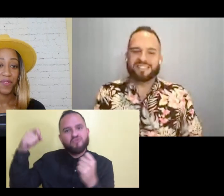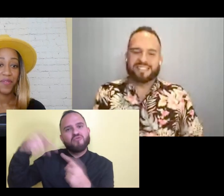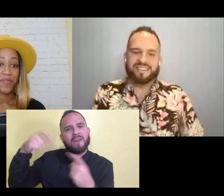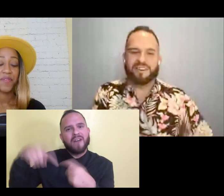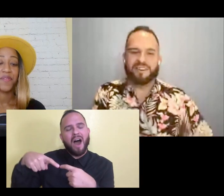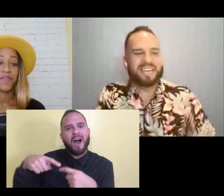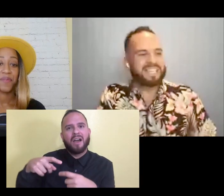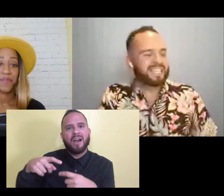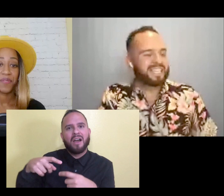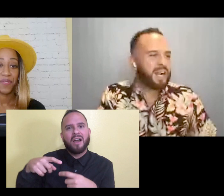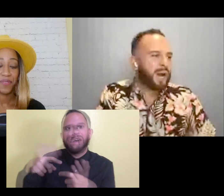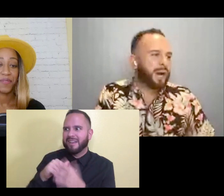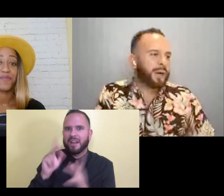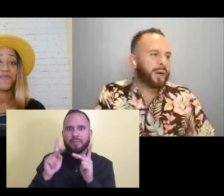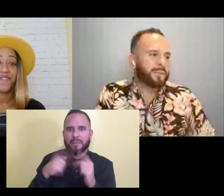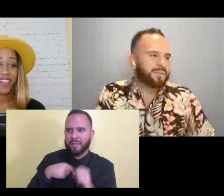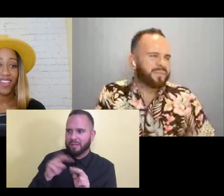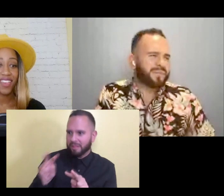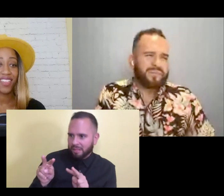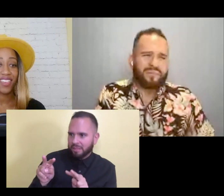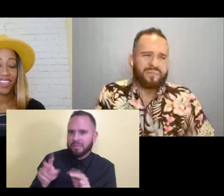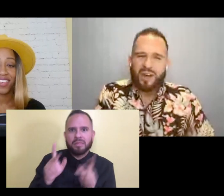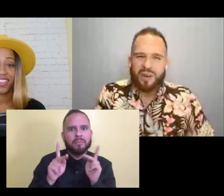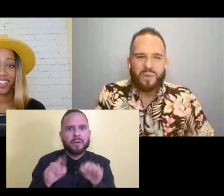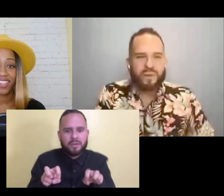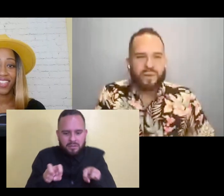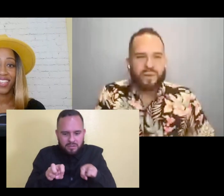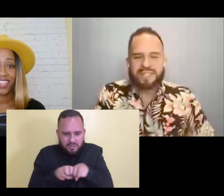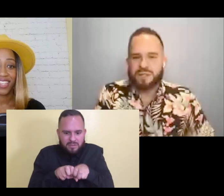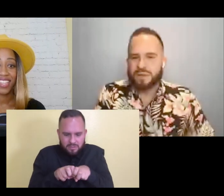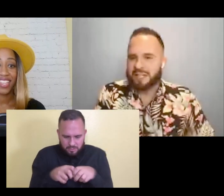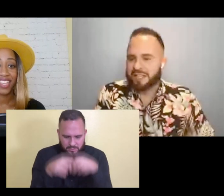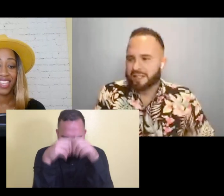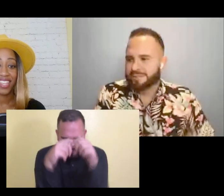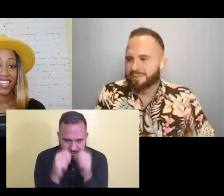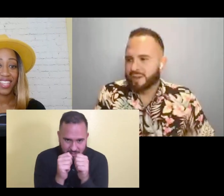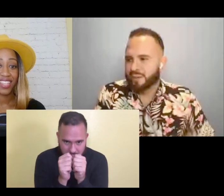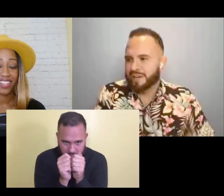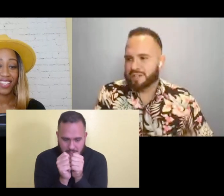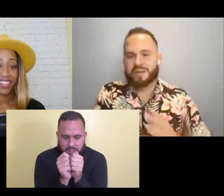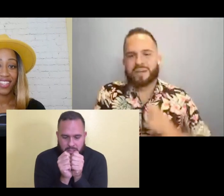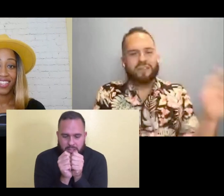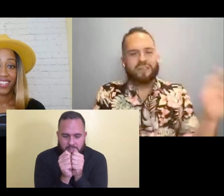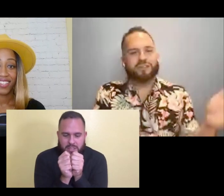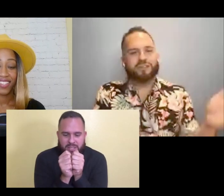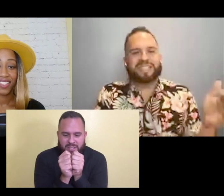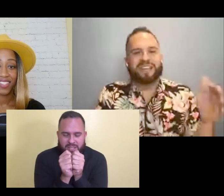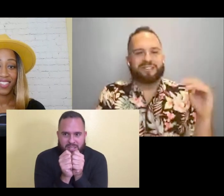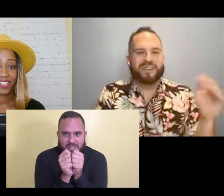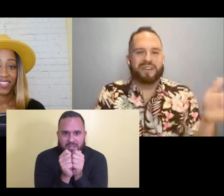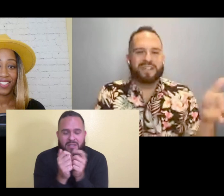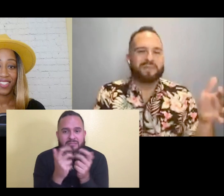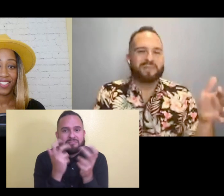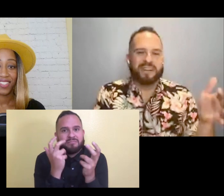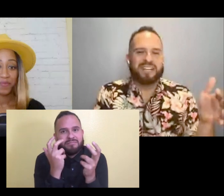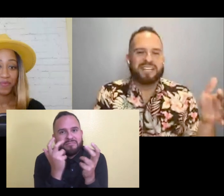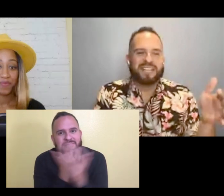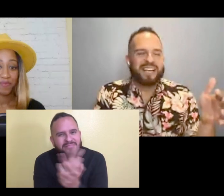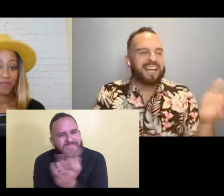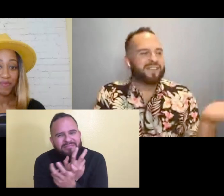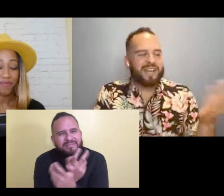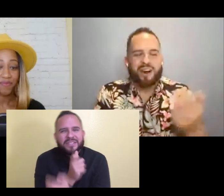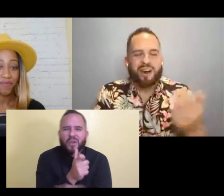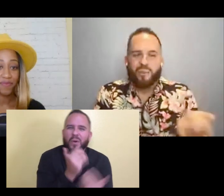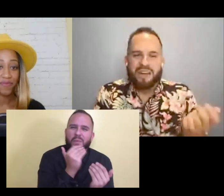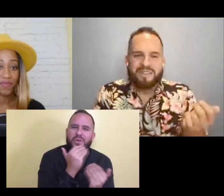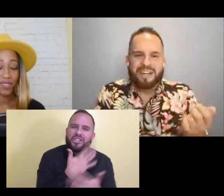things you take for granted. Um, Right. we got Yeah. to we got to another street that looked very similar, and I